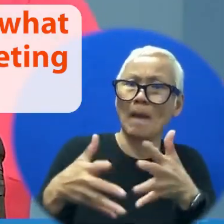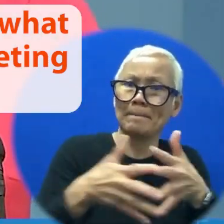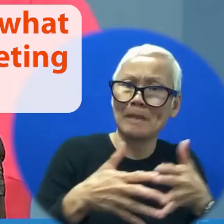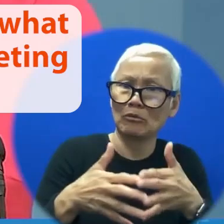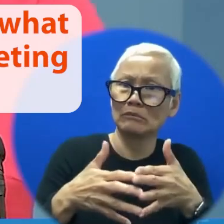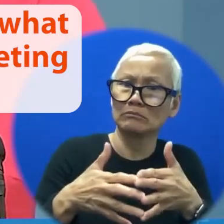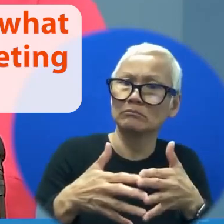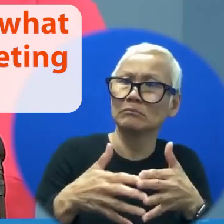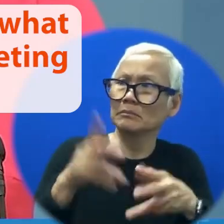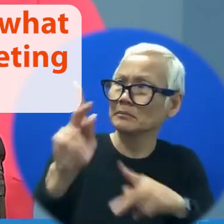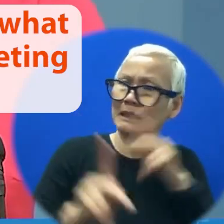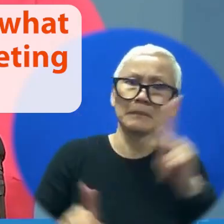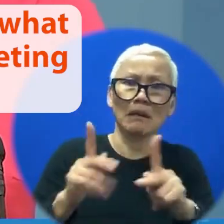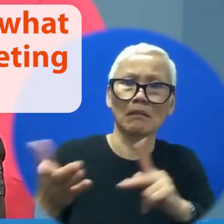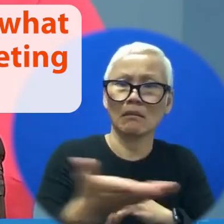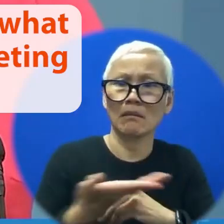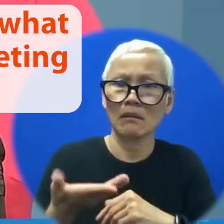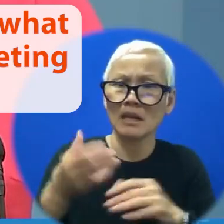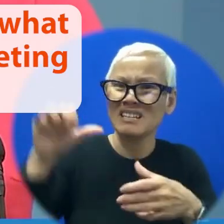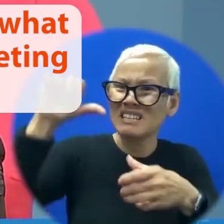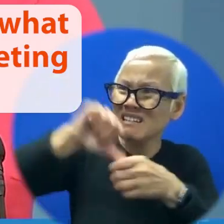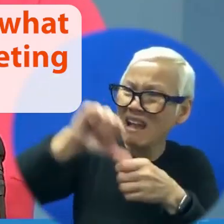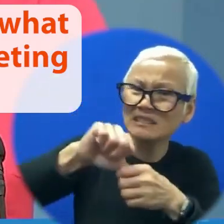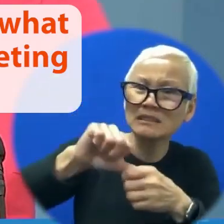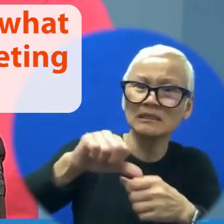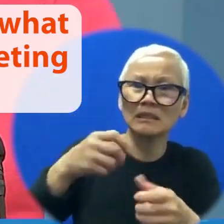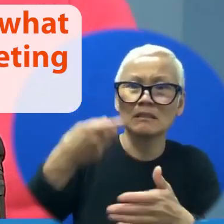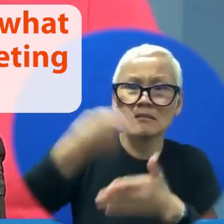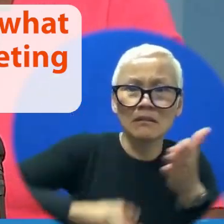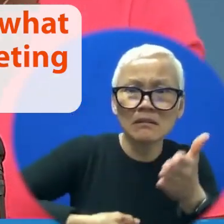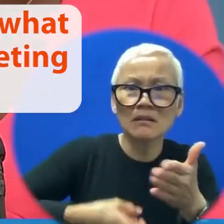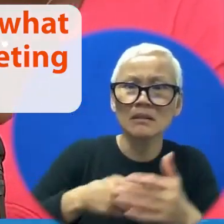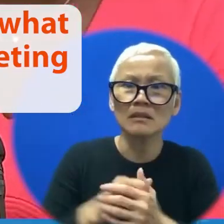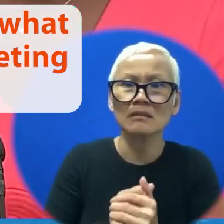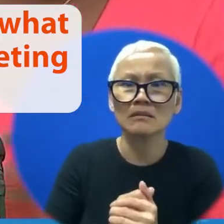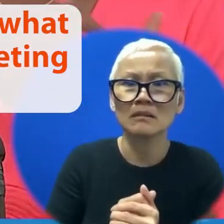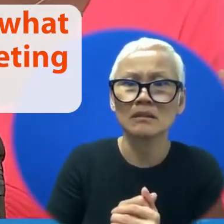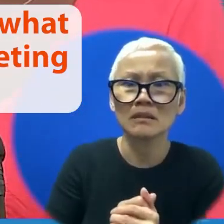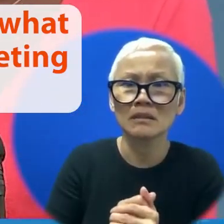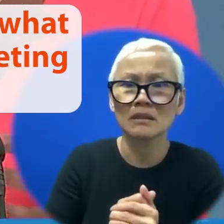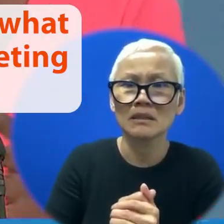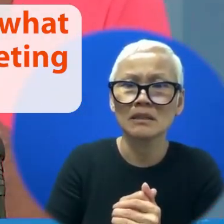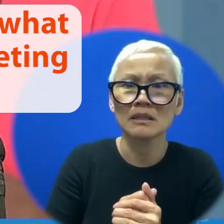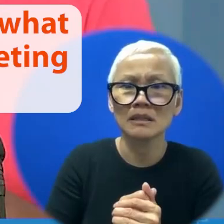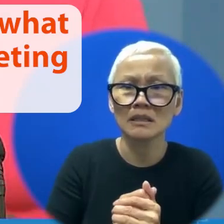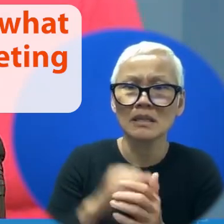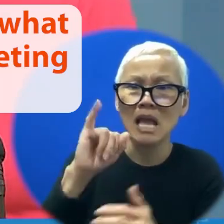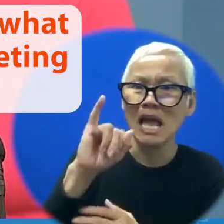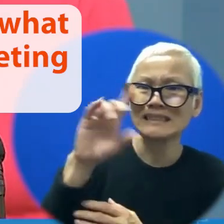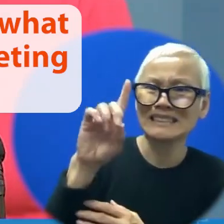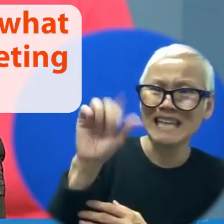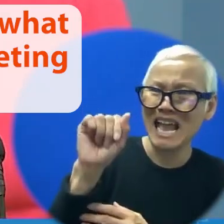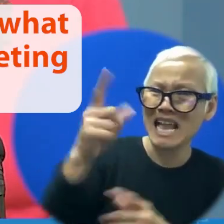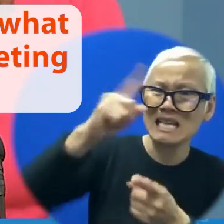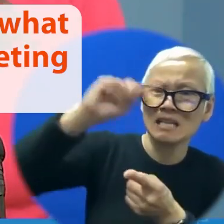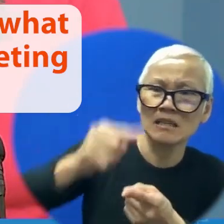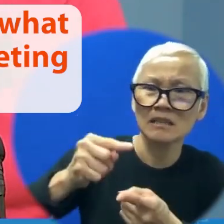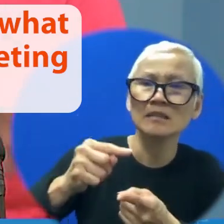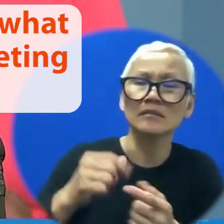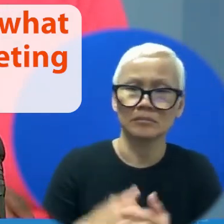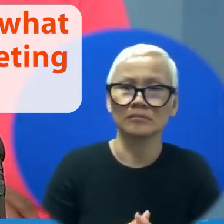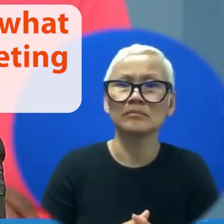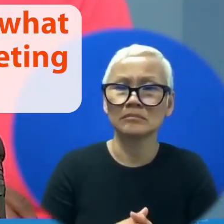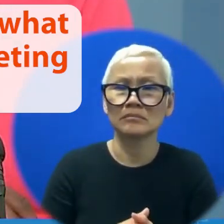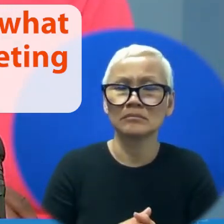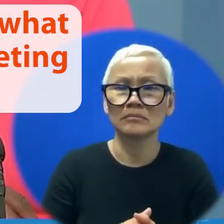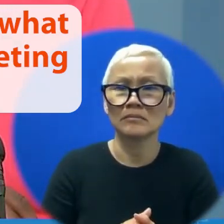American people. We've talked about the gas prices and also Inflation Reduction Act, so that will continue to be. But that particular piece of the